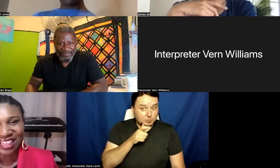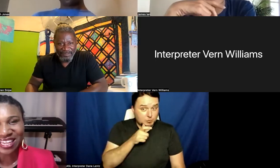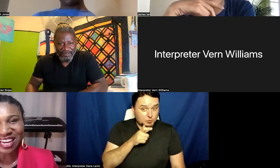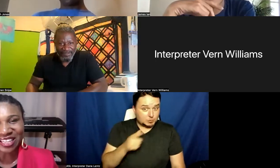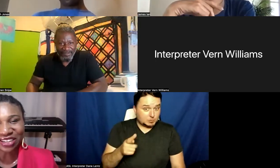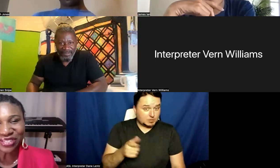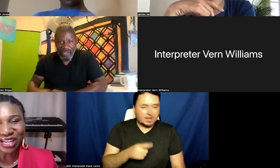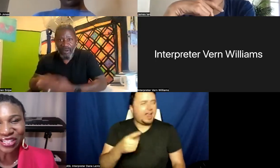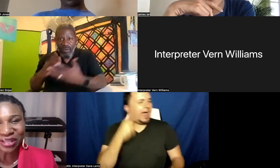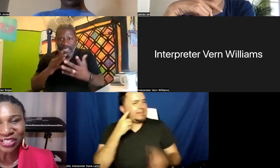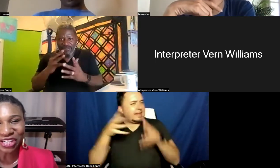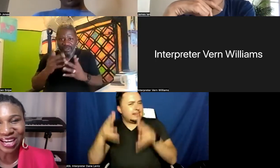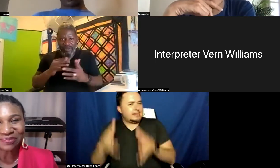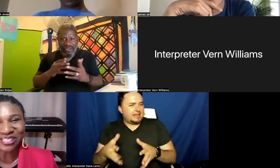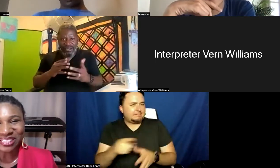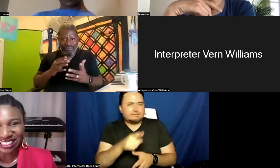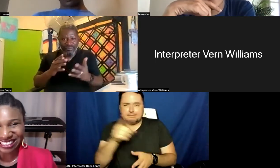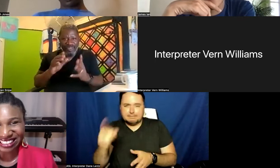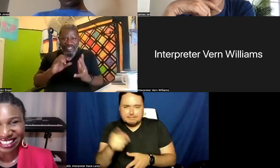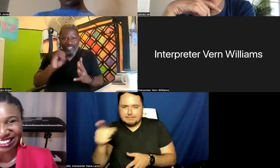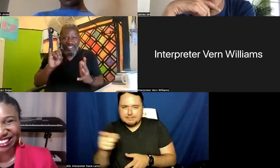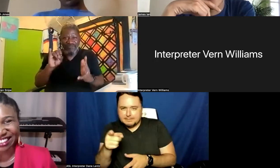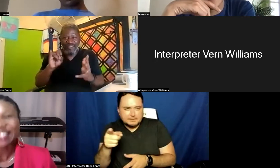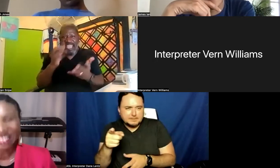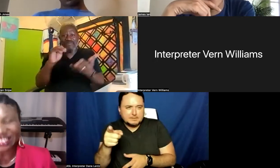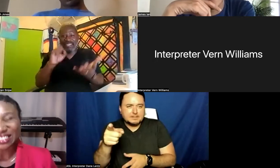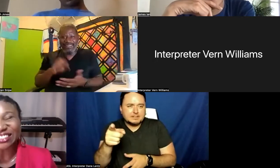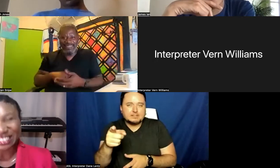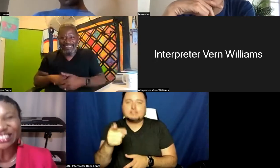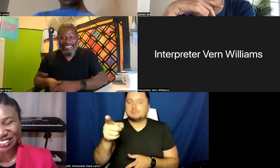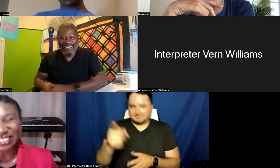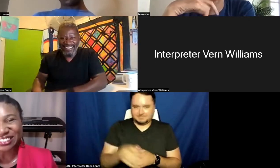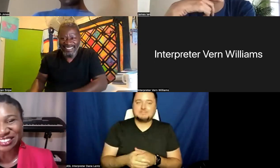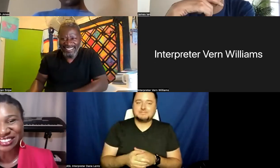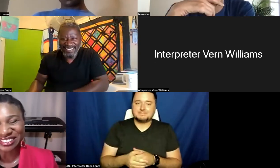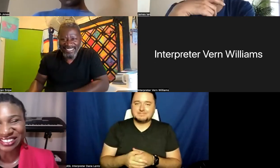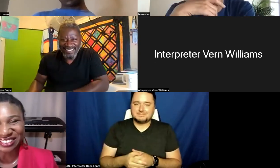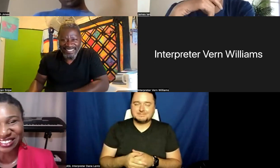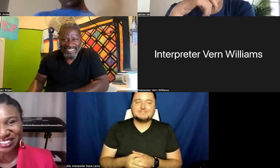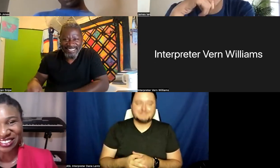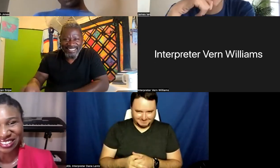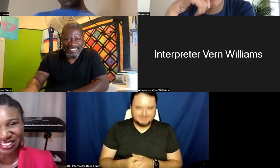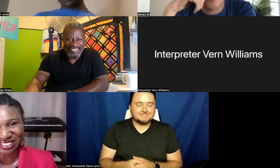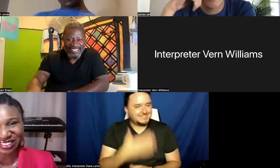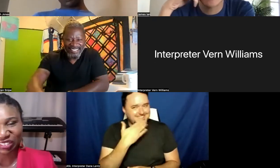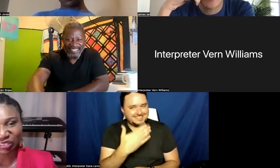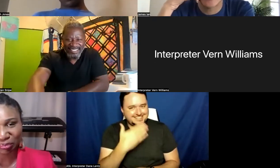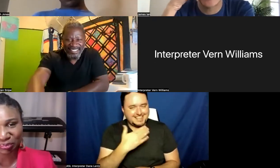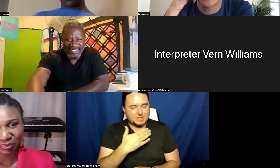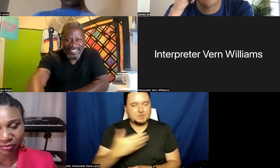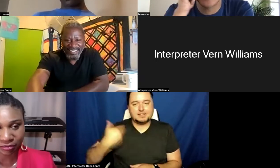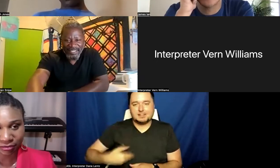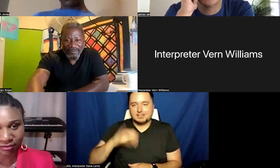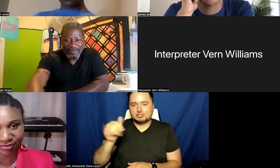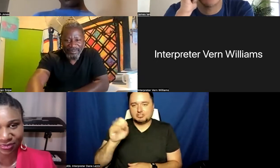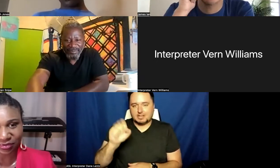I think that leaves us Oh, I with get to James. Thank you, James, Ian, he,